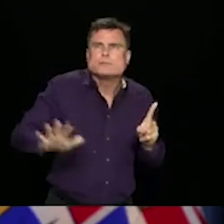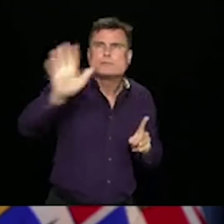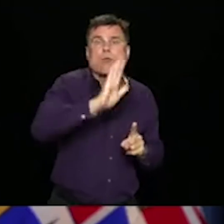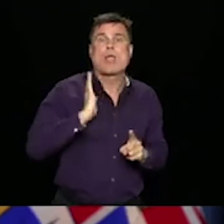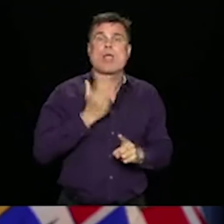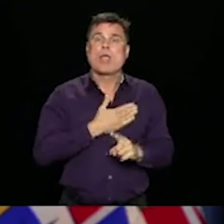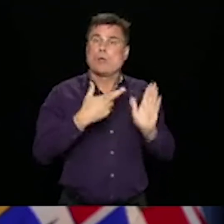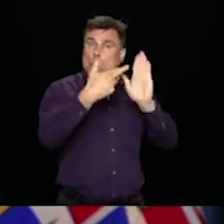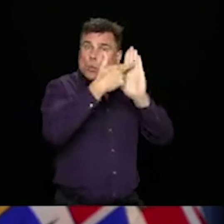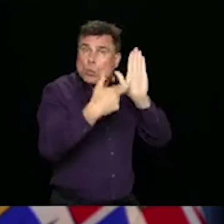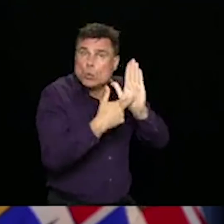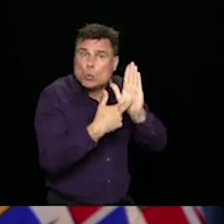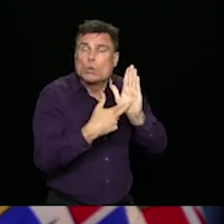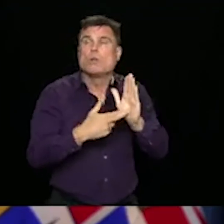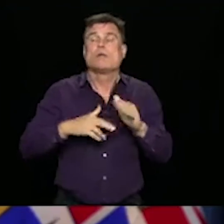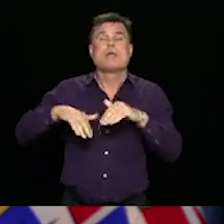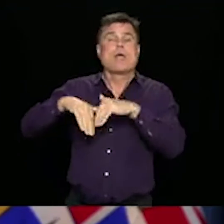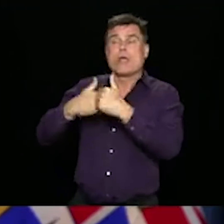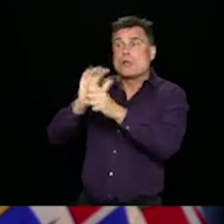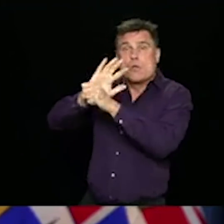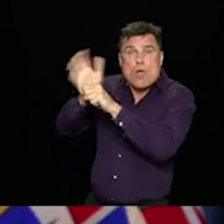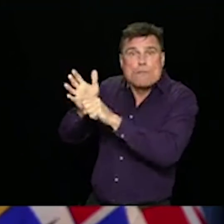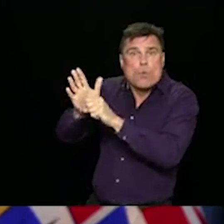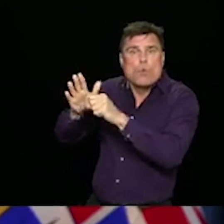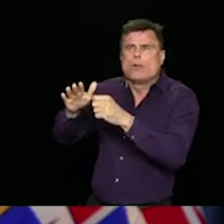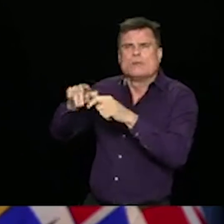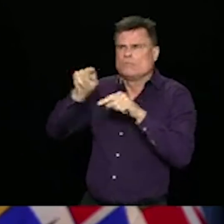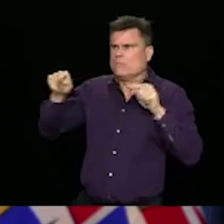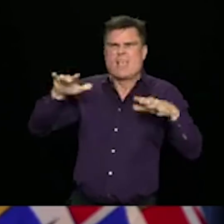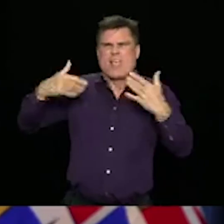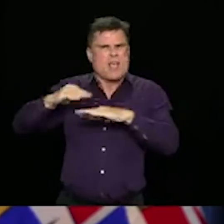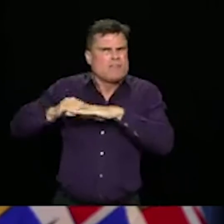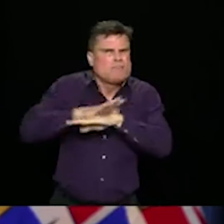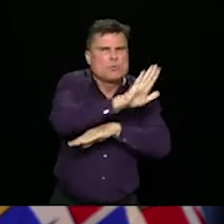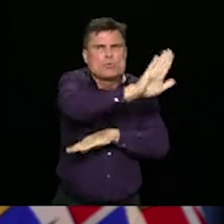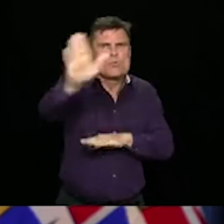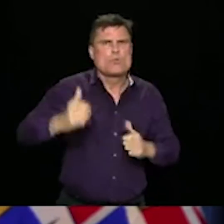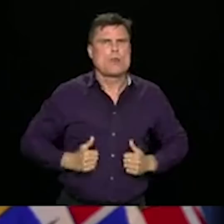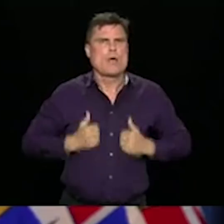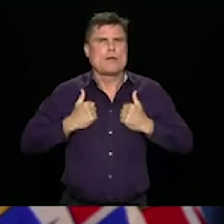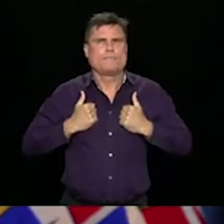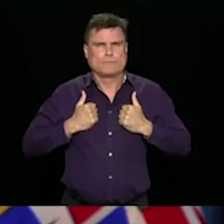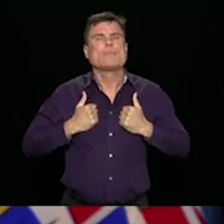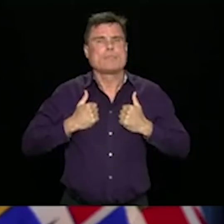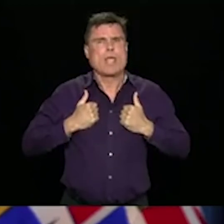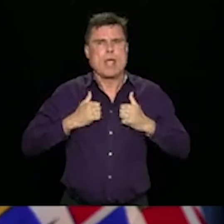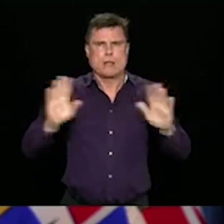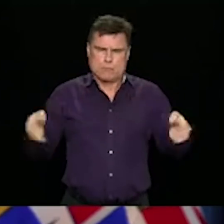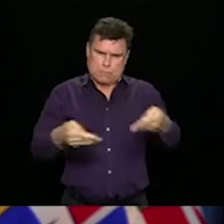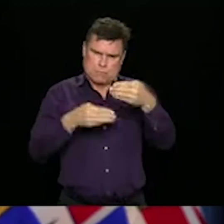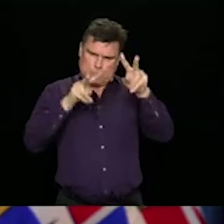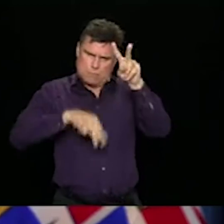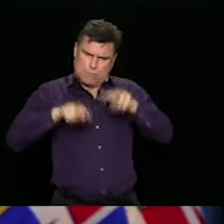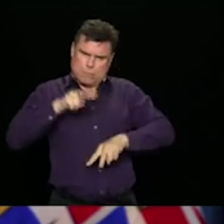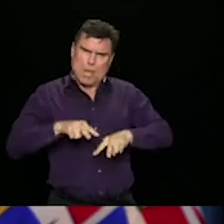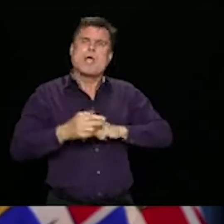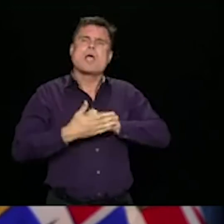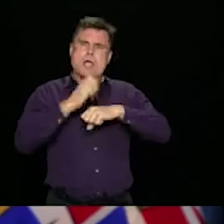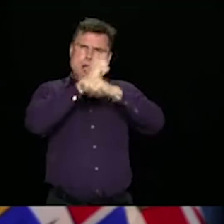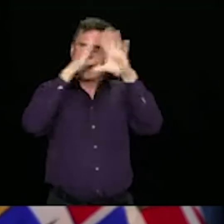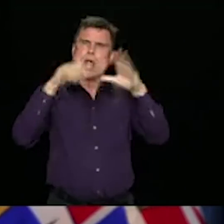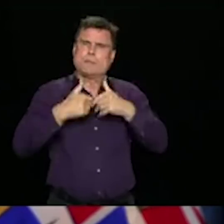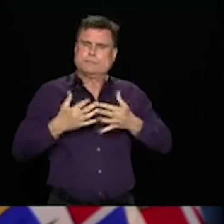and COVID have had on our communities across this province, and will help shape our reaction and our responses going